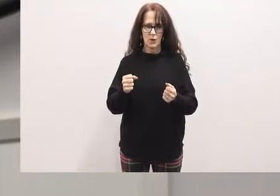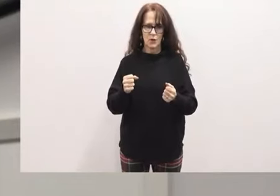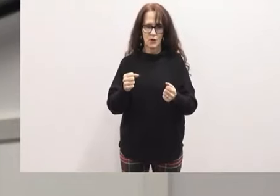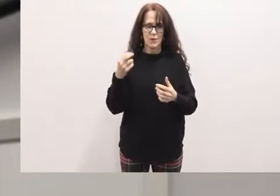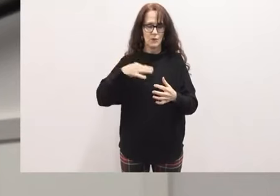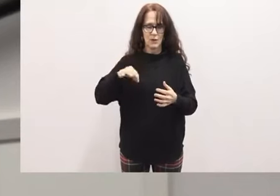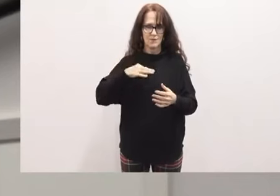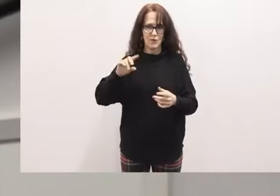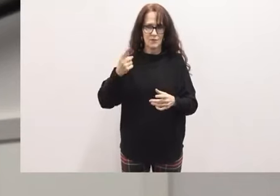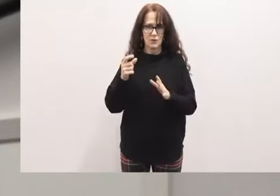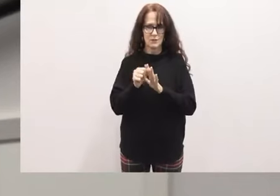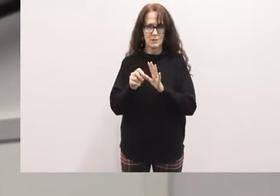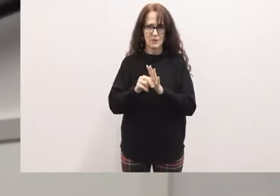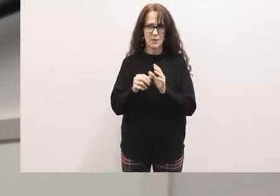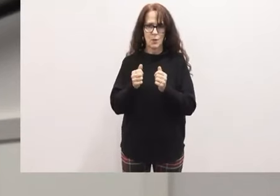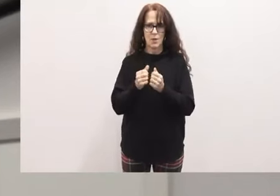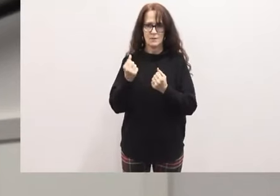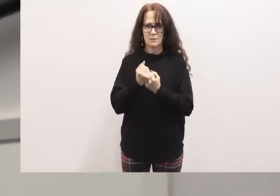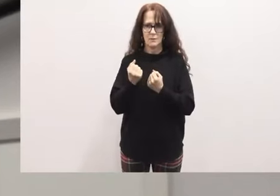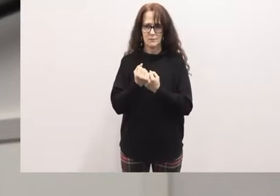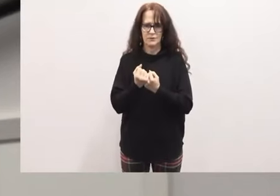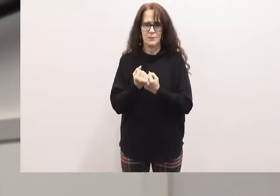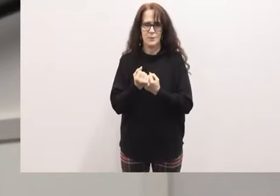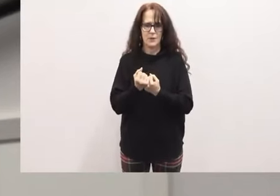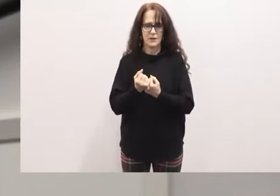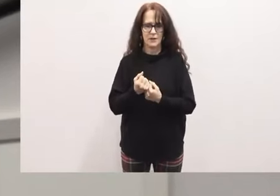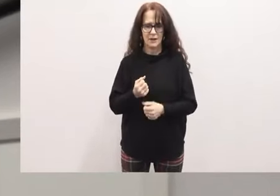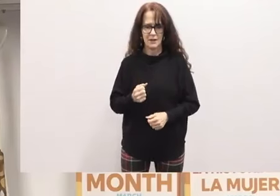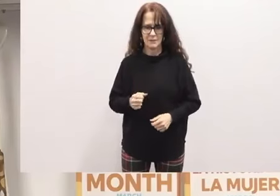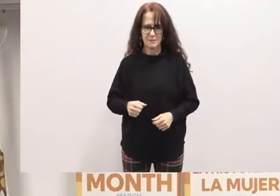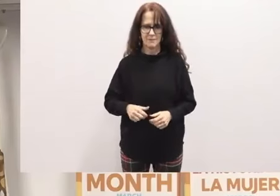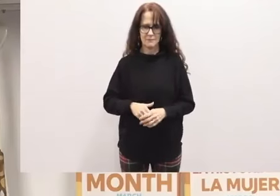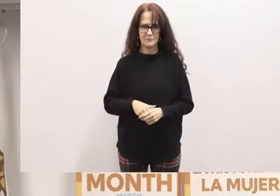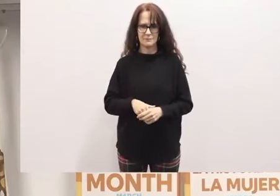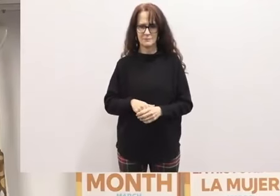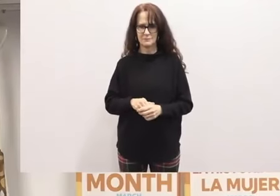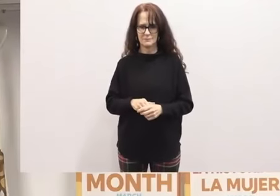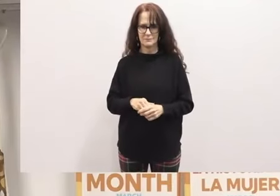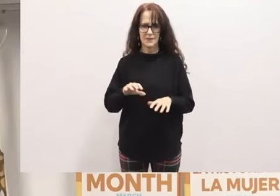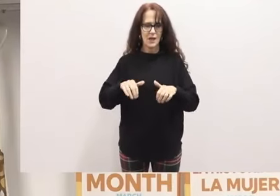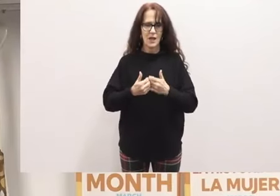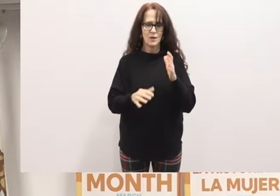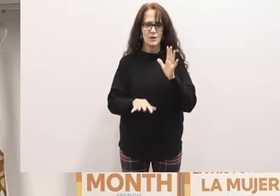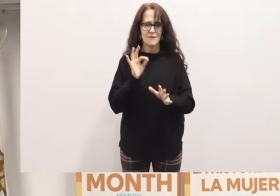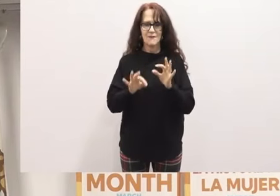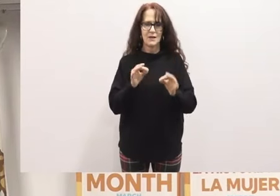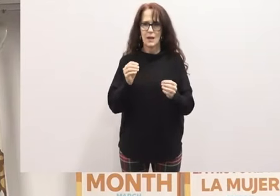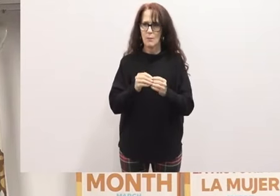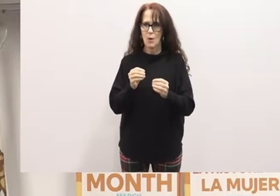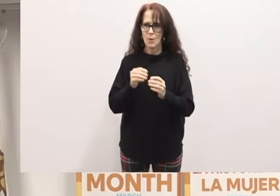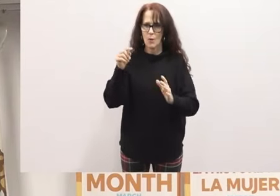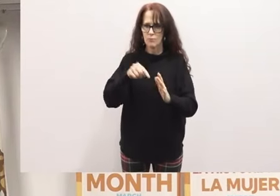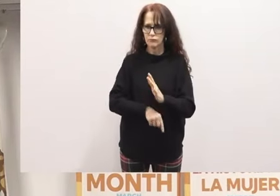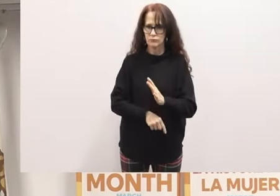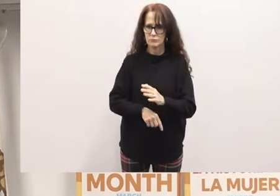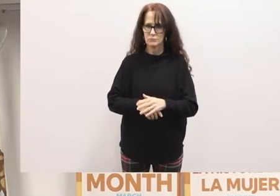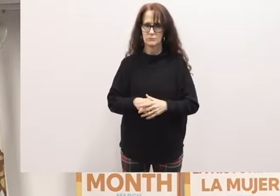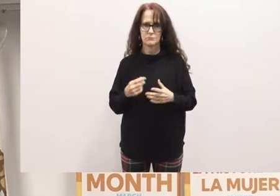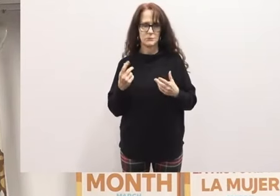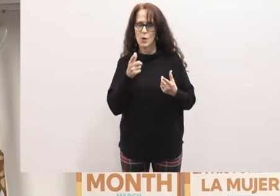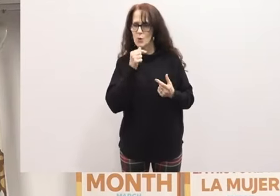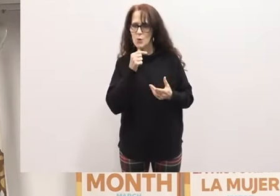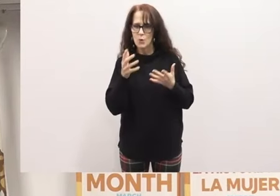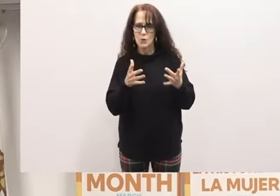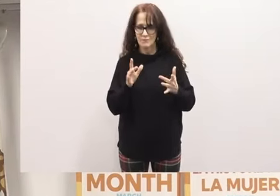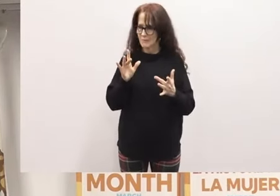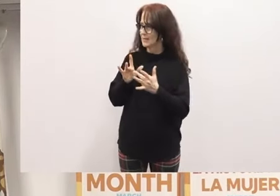same time with support. Yeah. Where does one go to find out more or get support for that, Dr. Camarino?